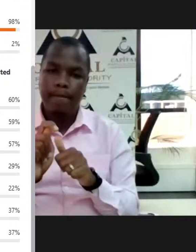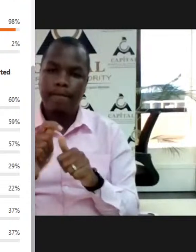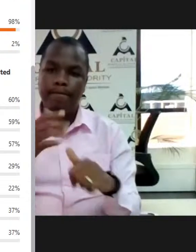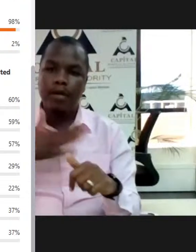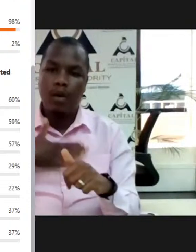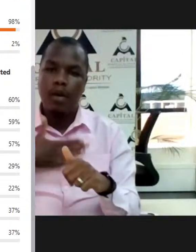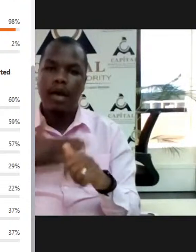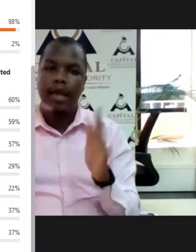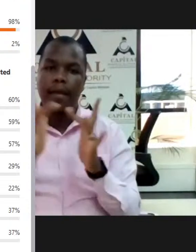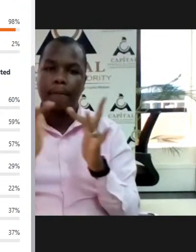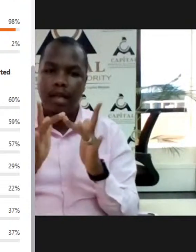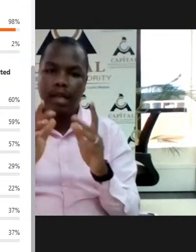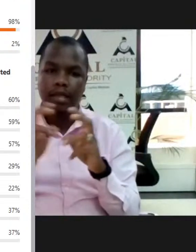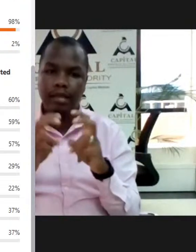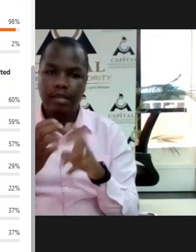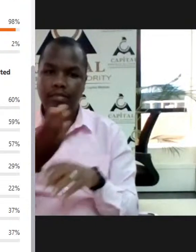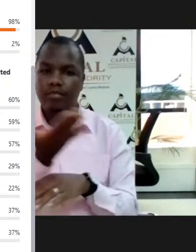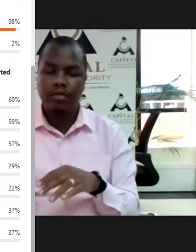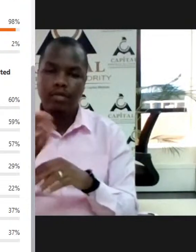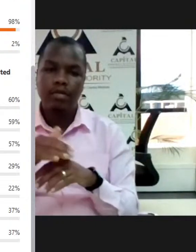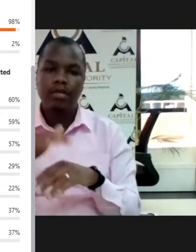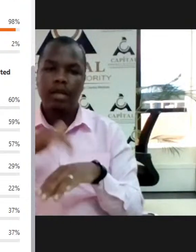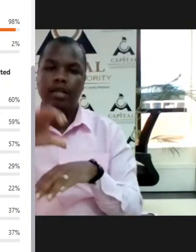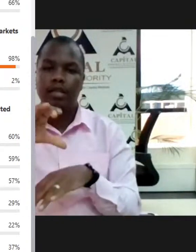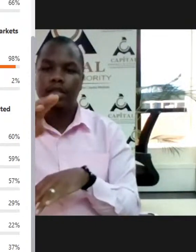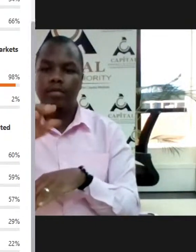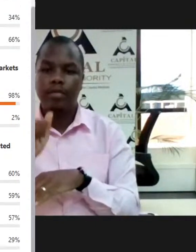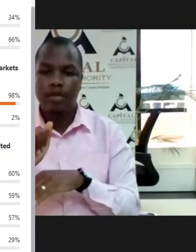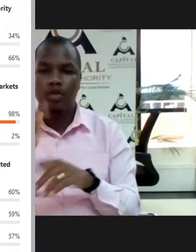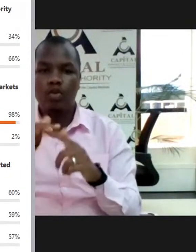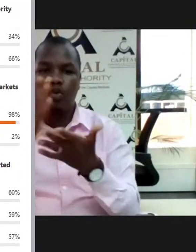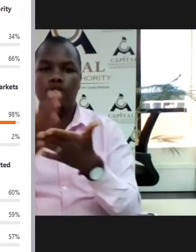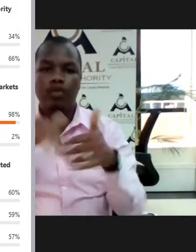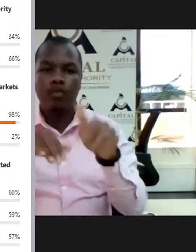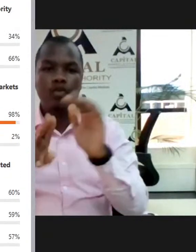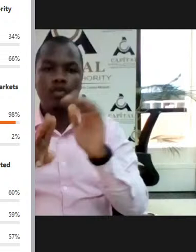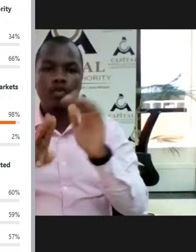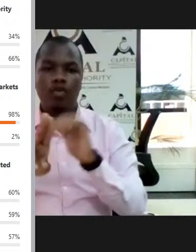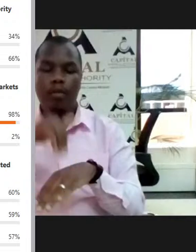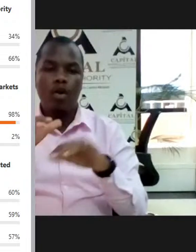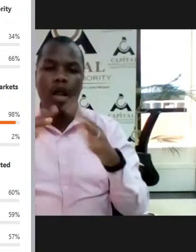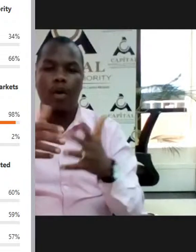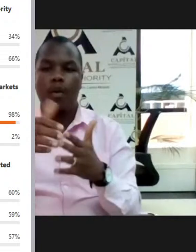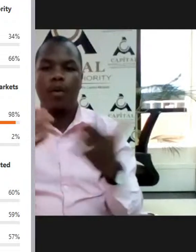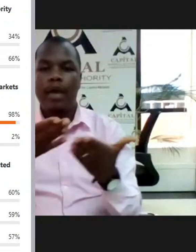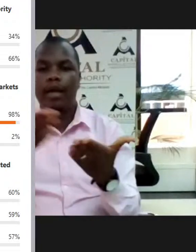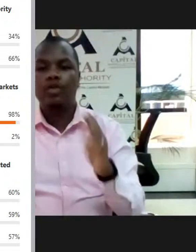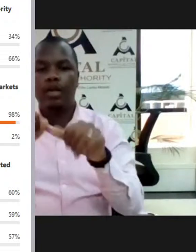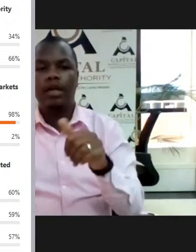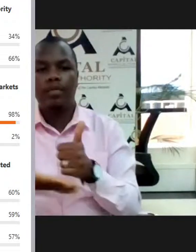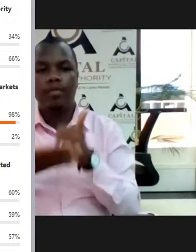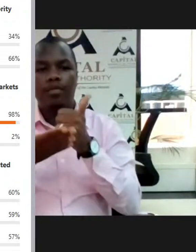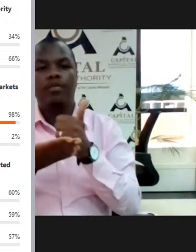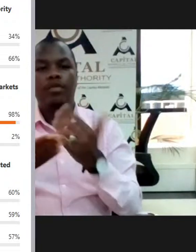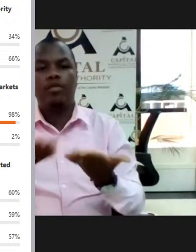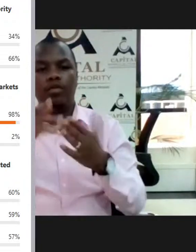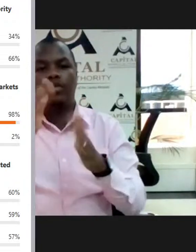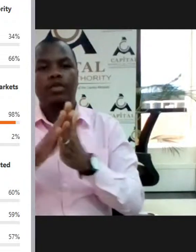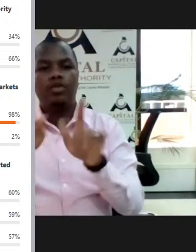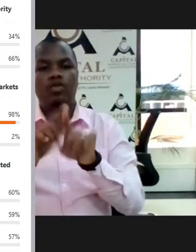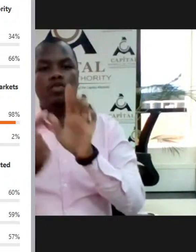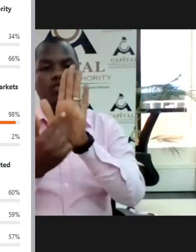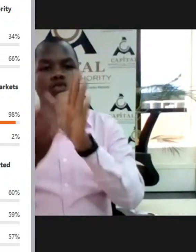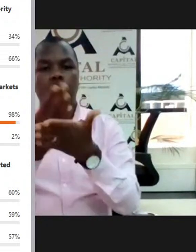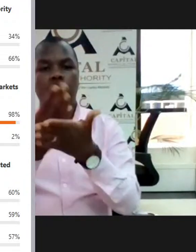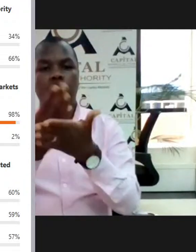our email addresses, especially at the CMA, to just to follow up on how else we can improve this, and especially just to showcase some of the